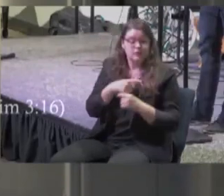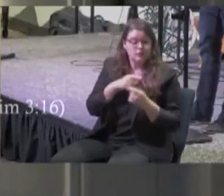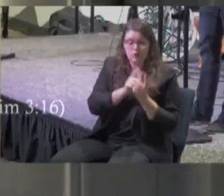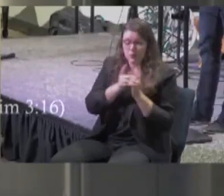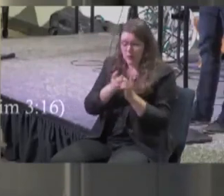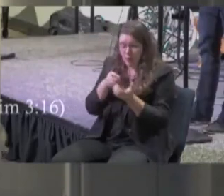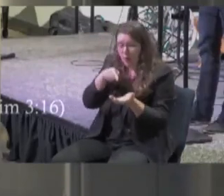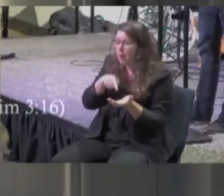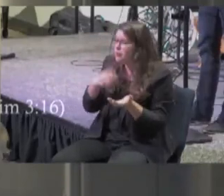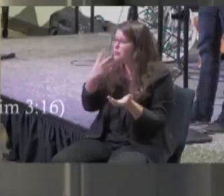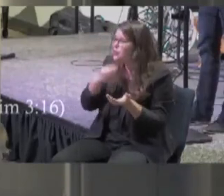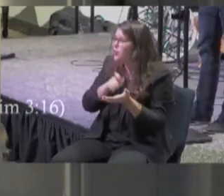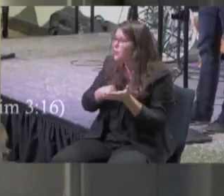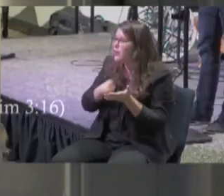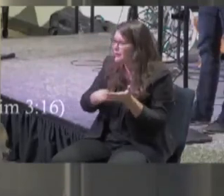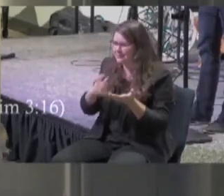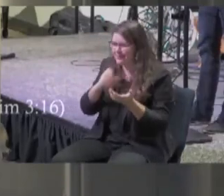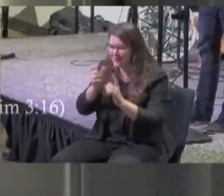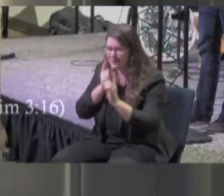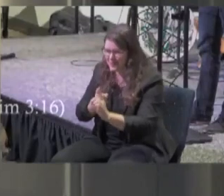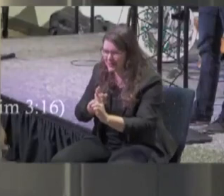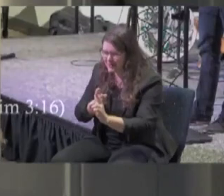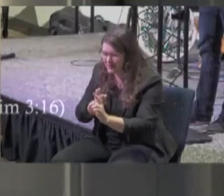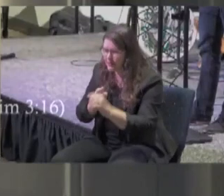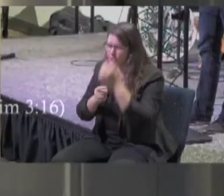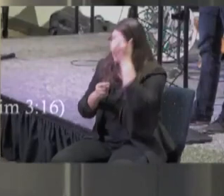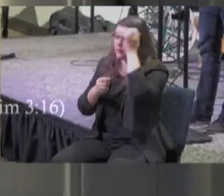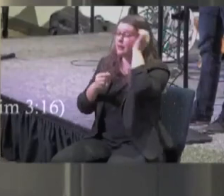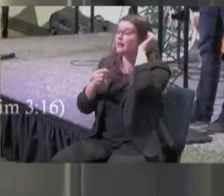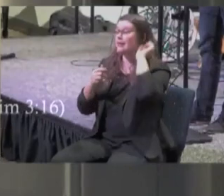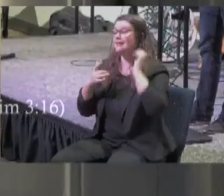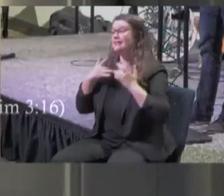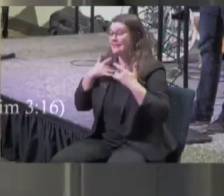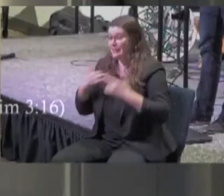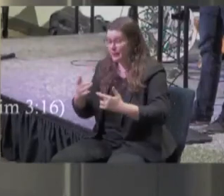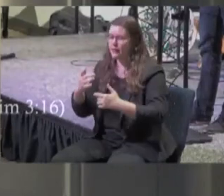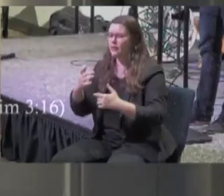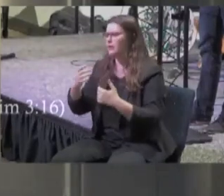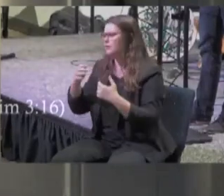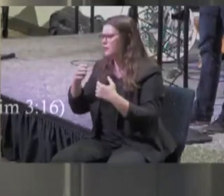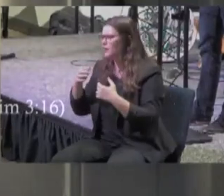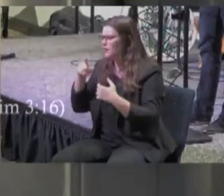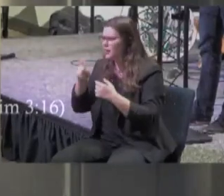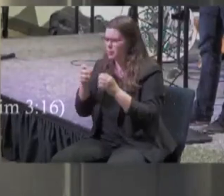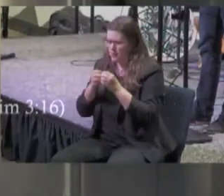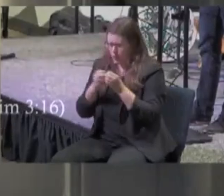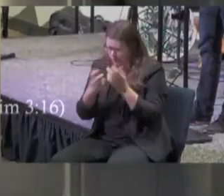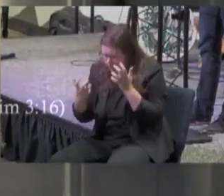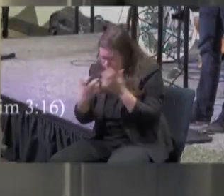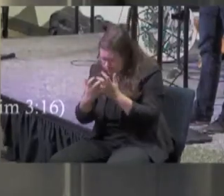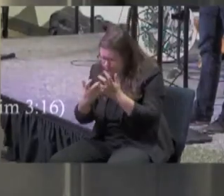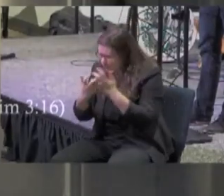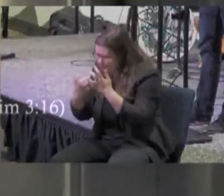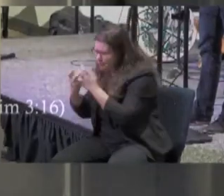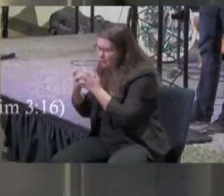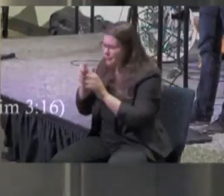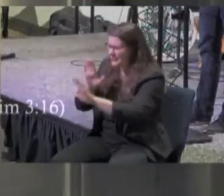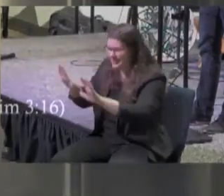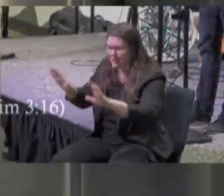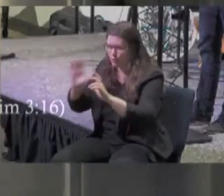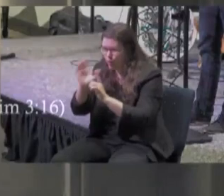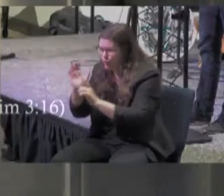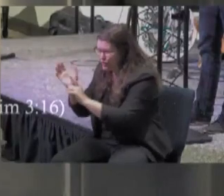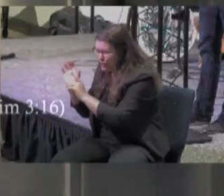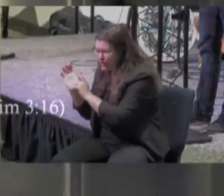And they may, in most cases, need to be more domesticated translations rather than foreignizing translations with characteristics of